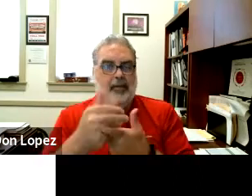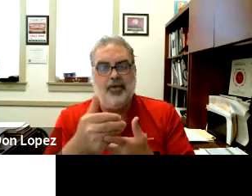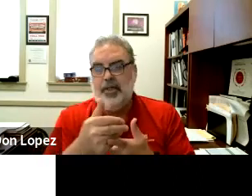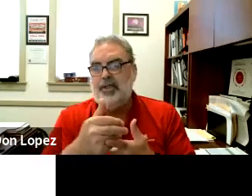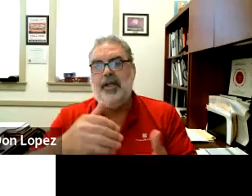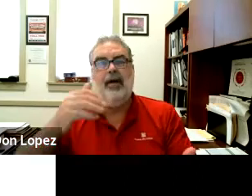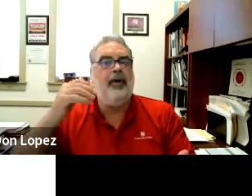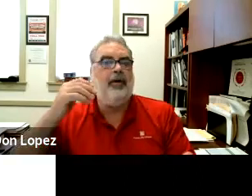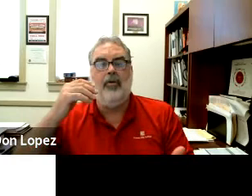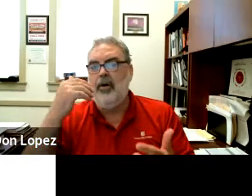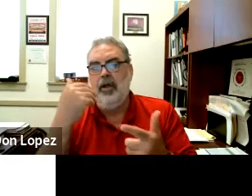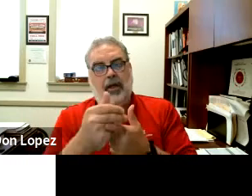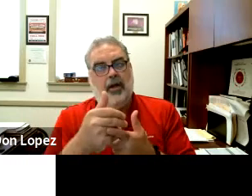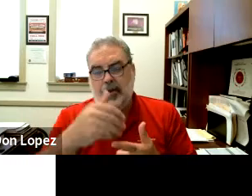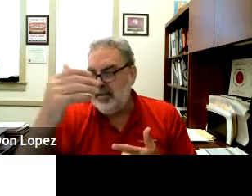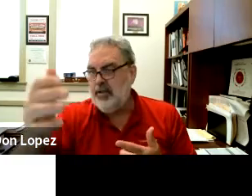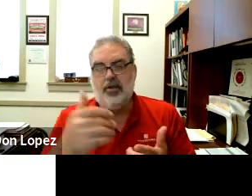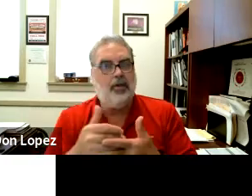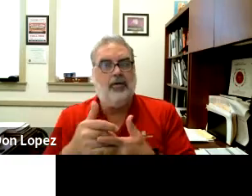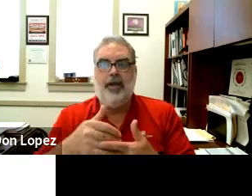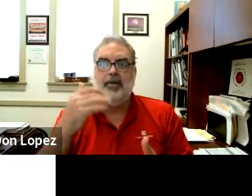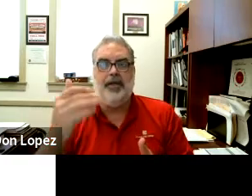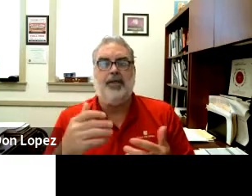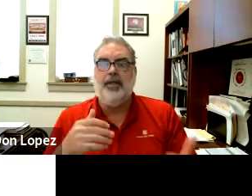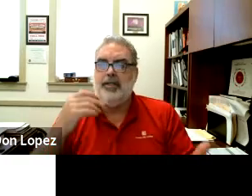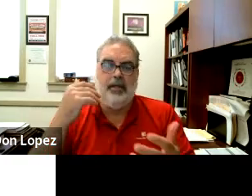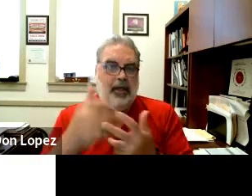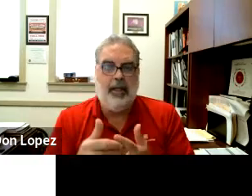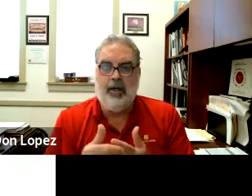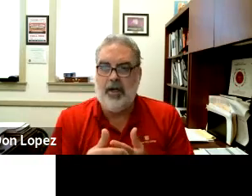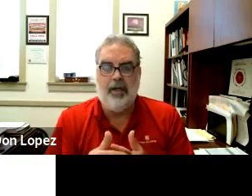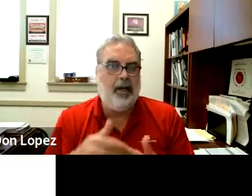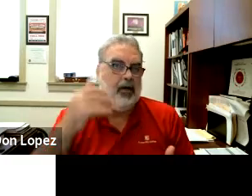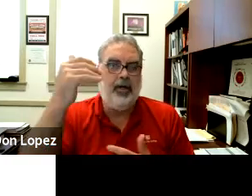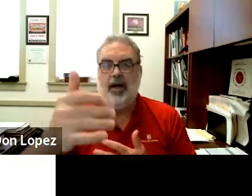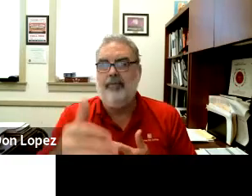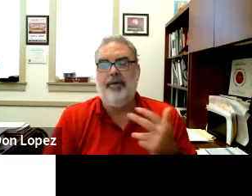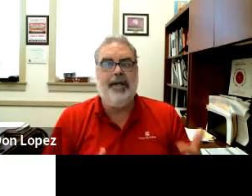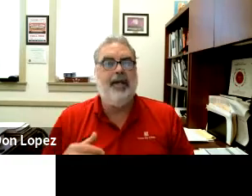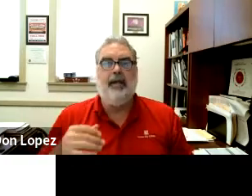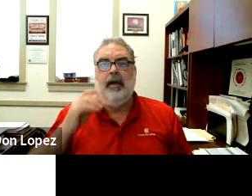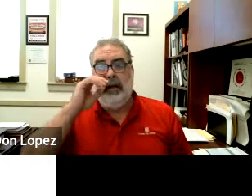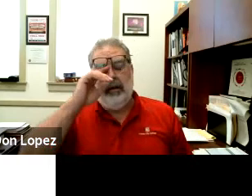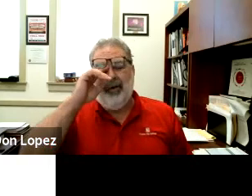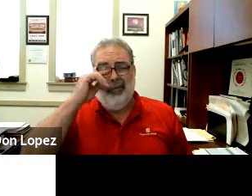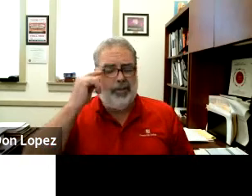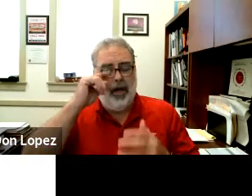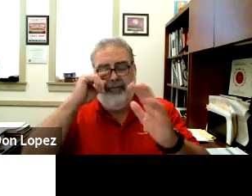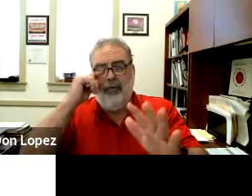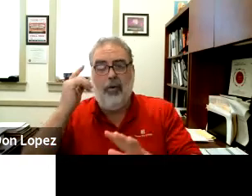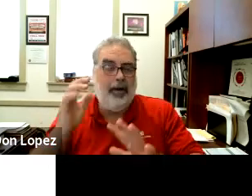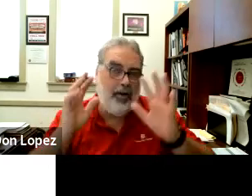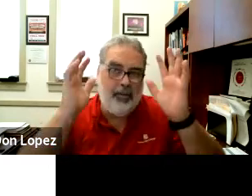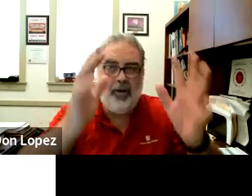class. I'm also teaching that one, or, this instructor over here is teaching this, and then they're talking about going to COM 3. And then if I reach